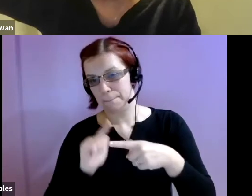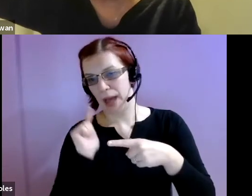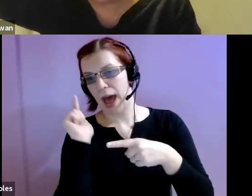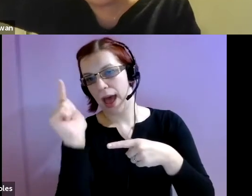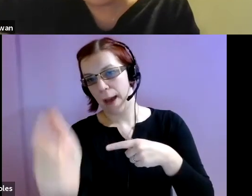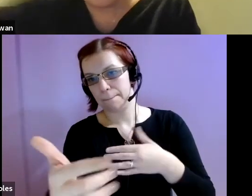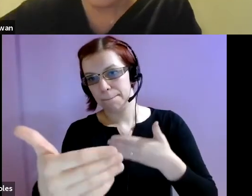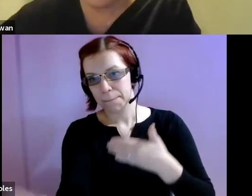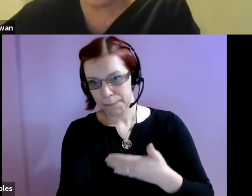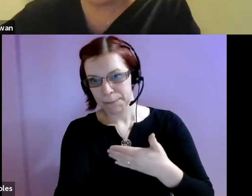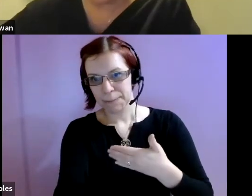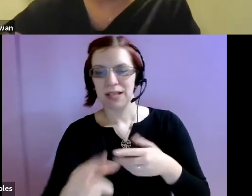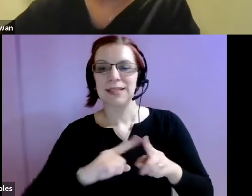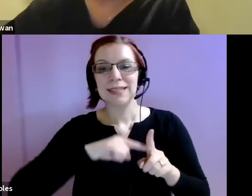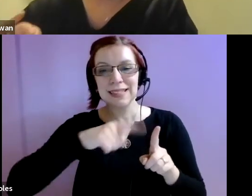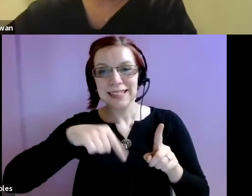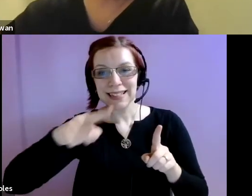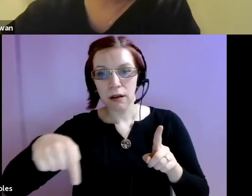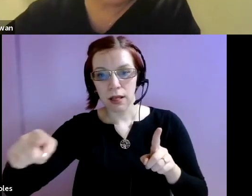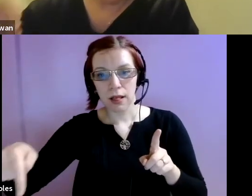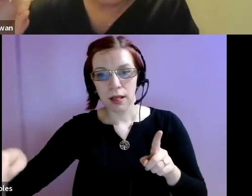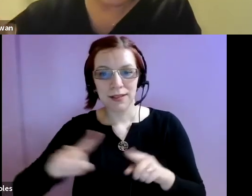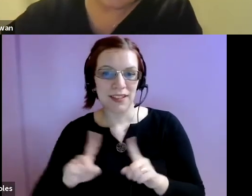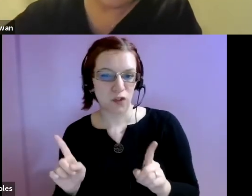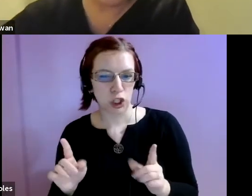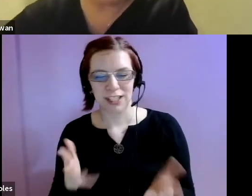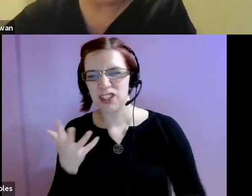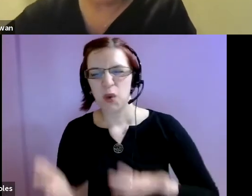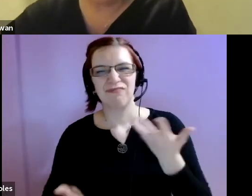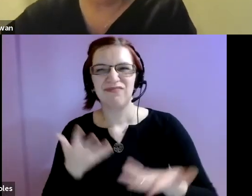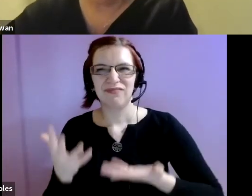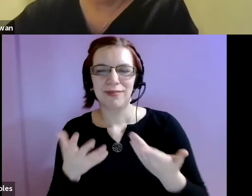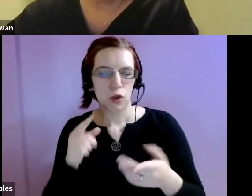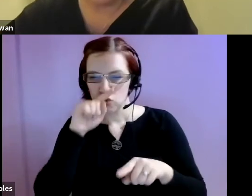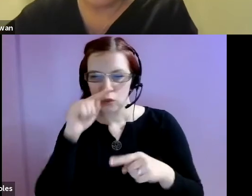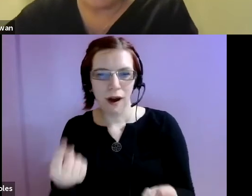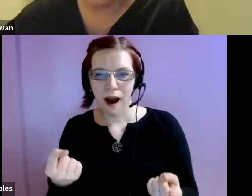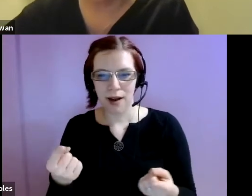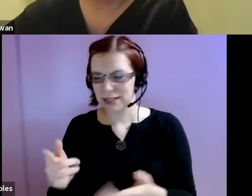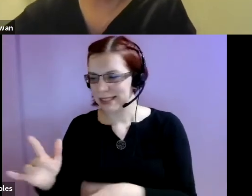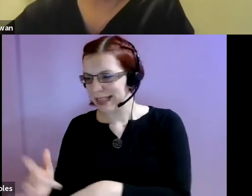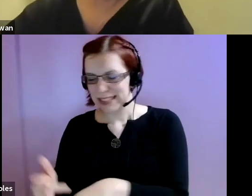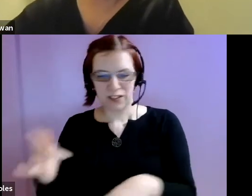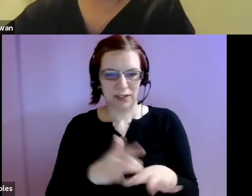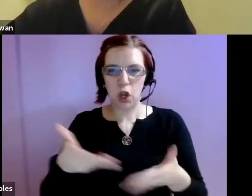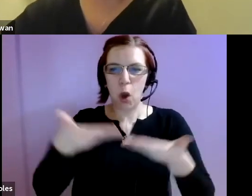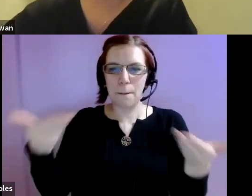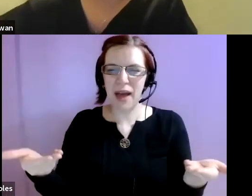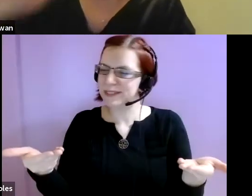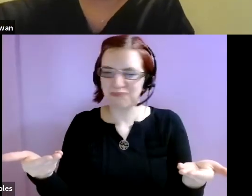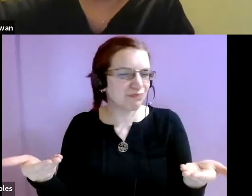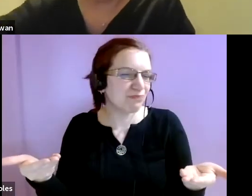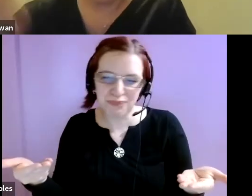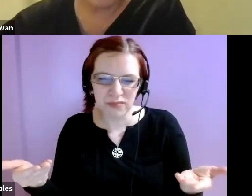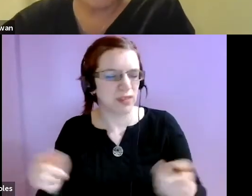So it's not quite the right thing to exactly compare the sensitivities. It's a very different frequency band and